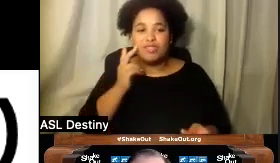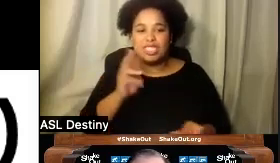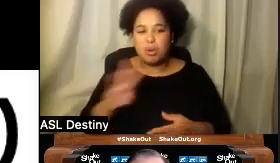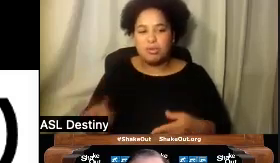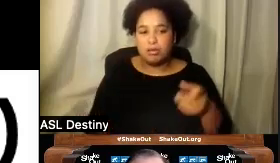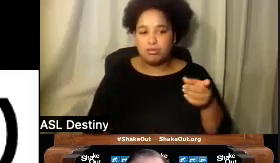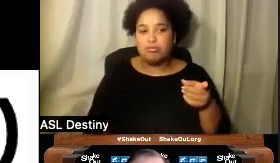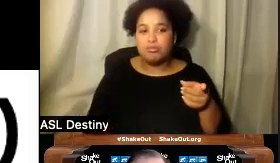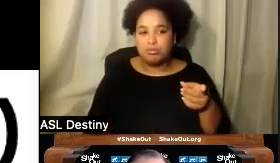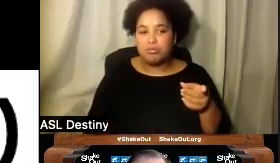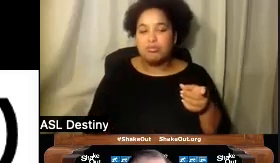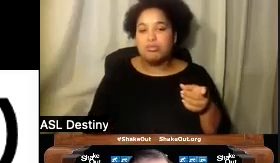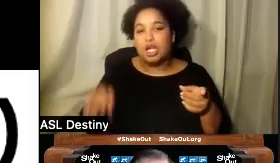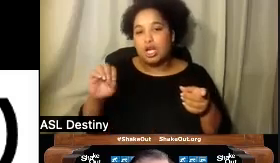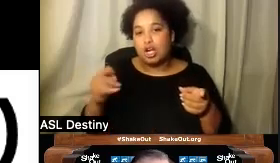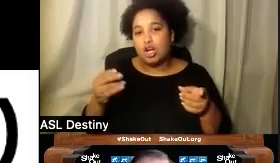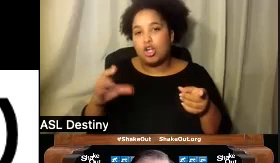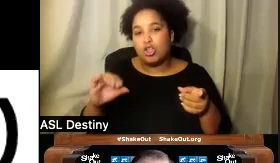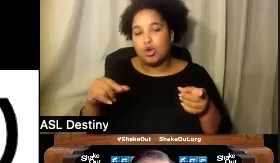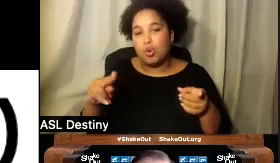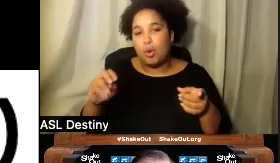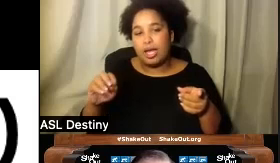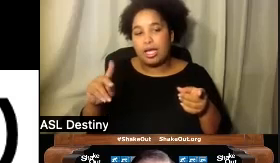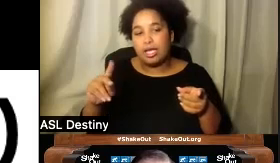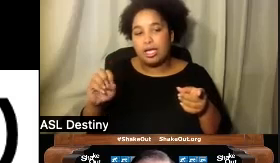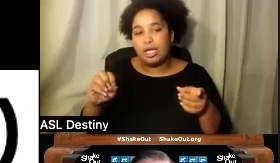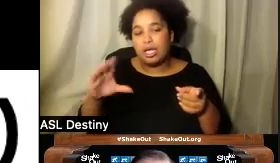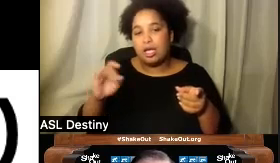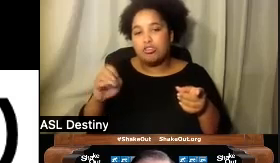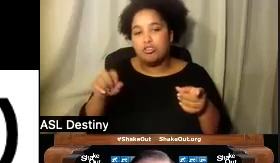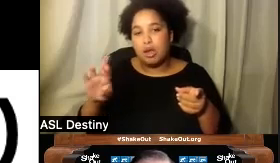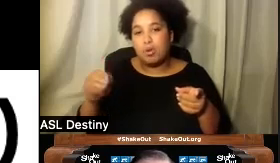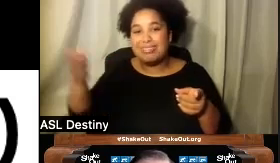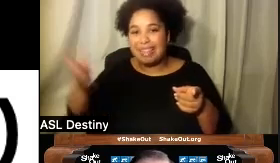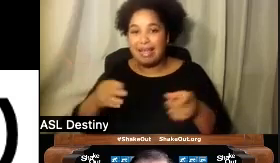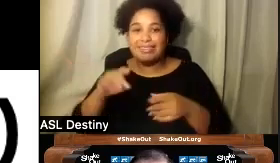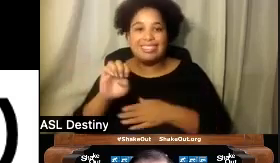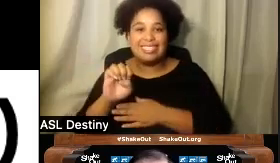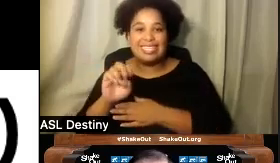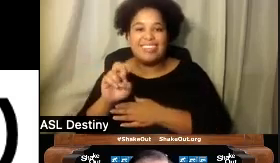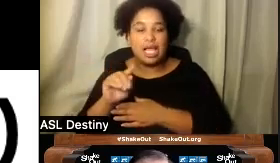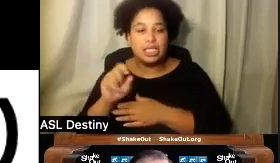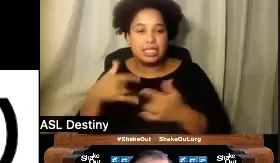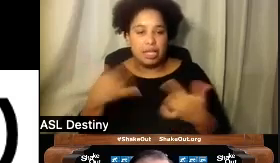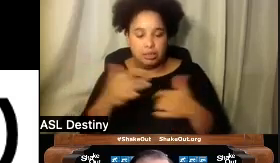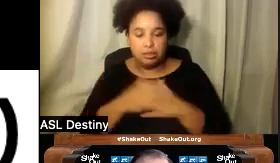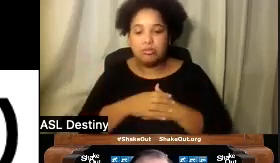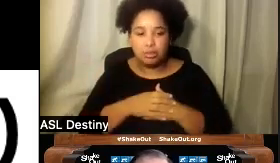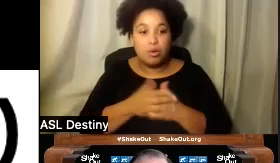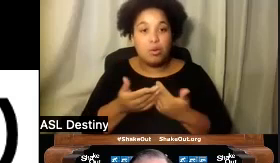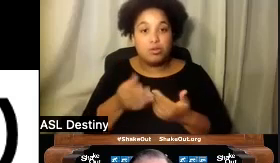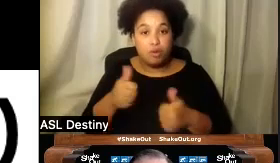earthquakecountry.org/events to fill out a request form. That gives us all the information, and then we'll try to arrange someone to either